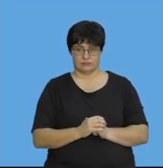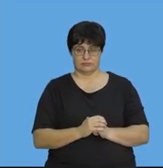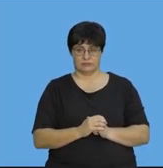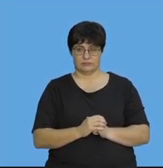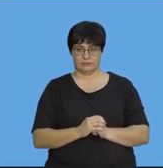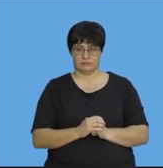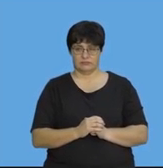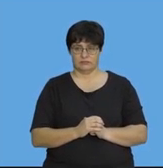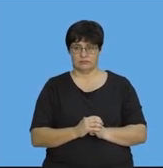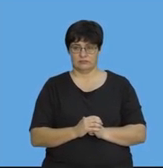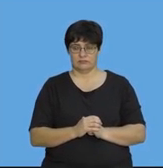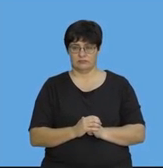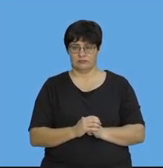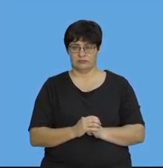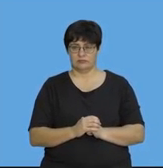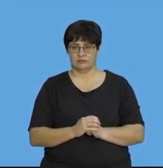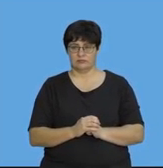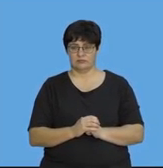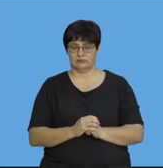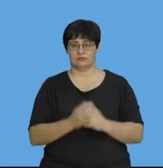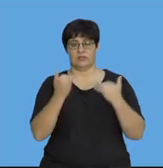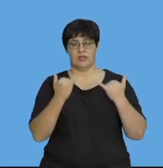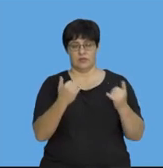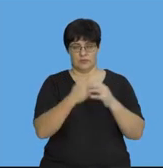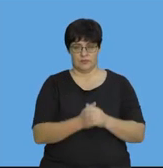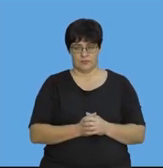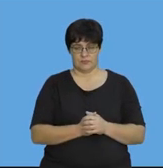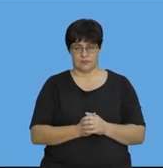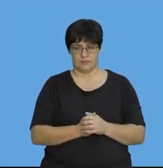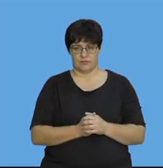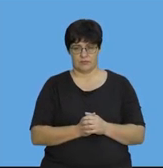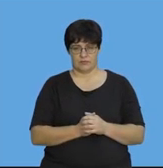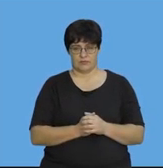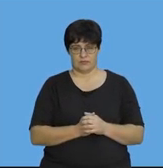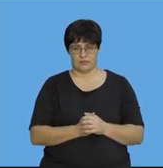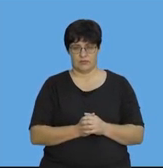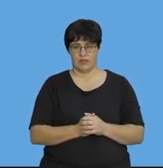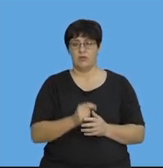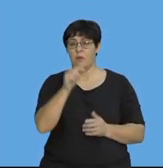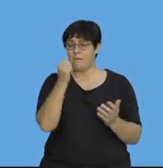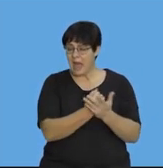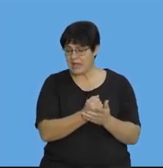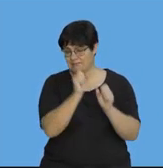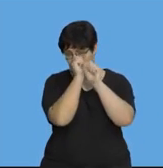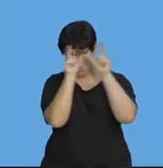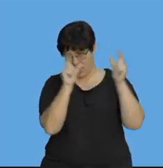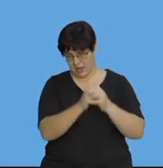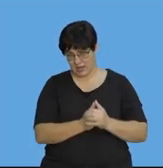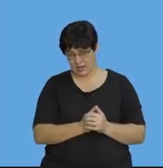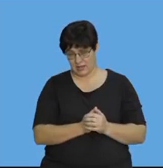I'm trying to think about, I did give myself in. Now, I need you to be aware of